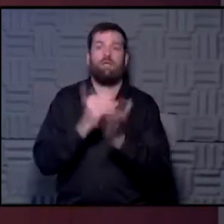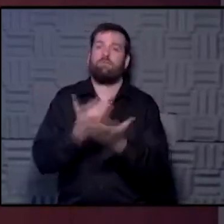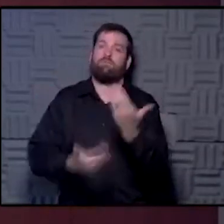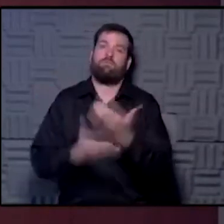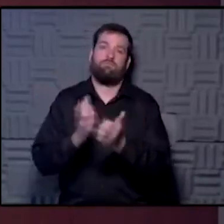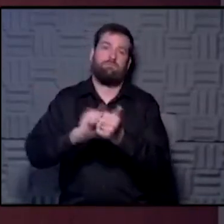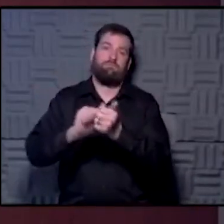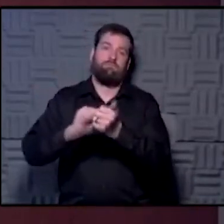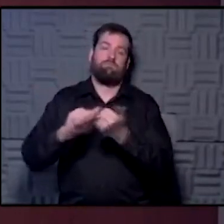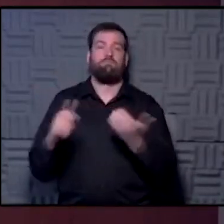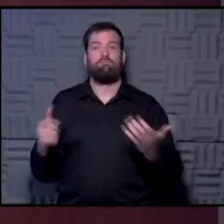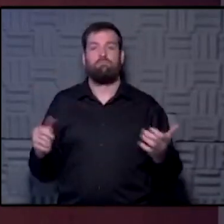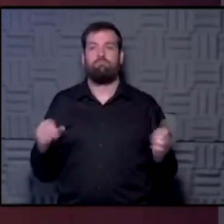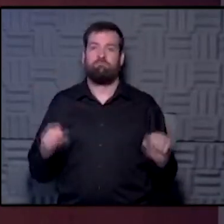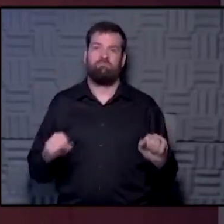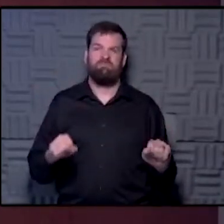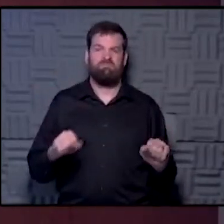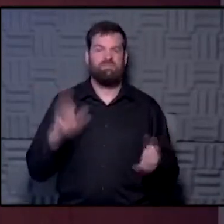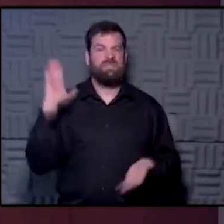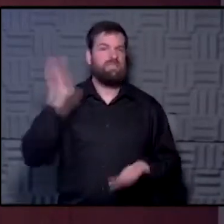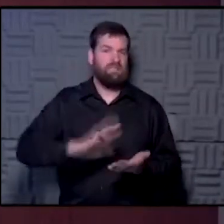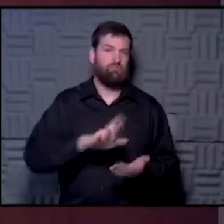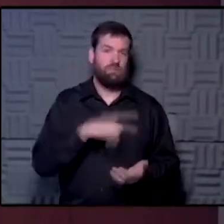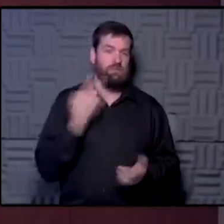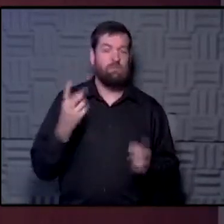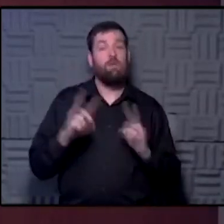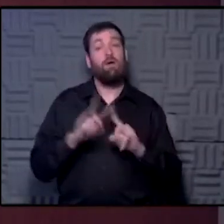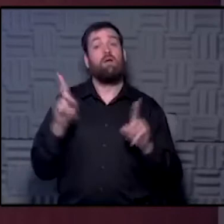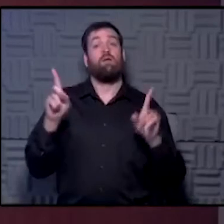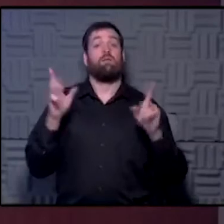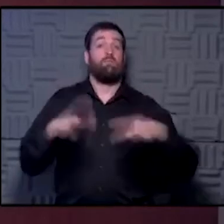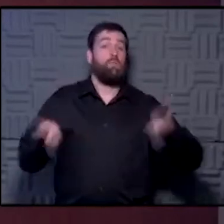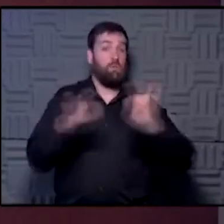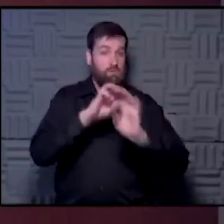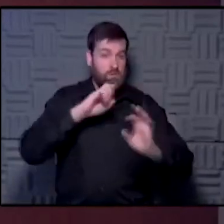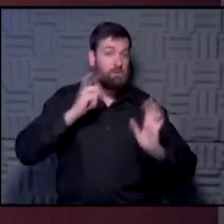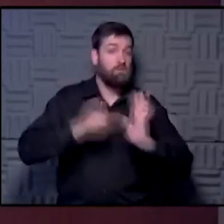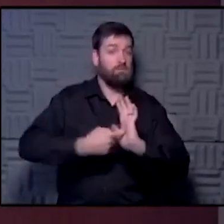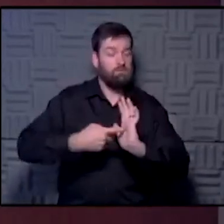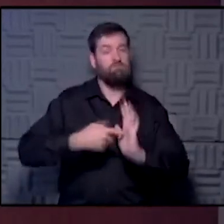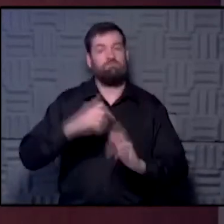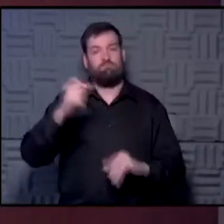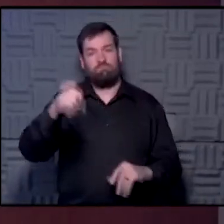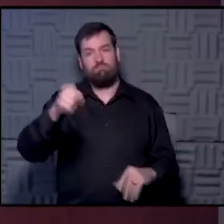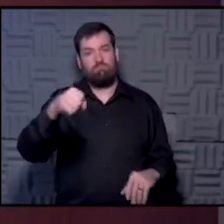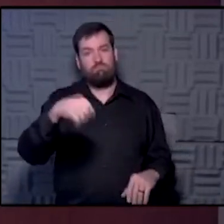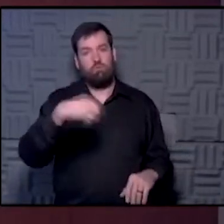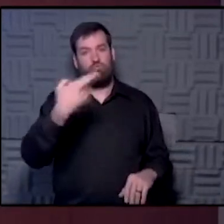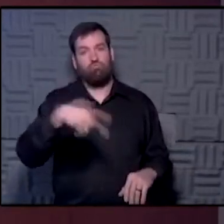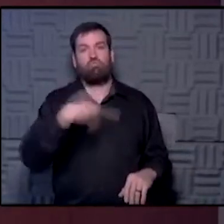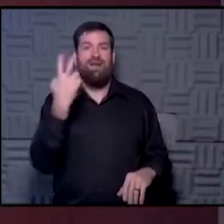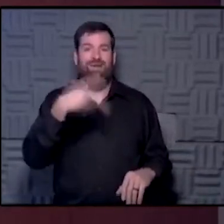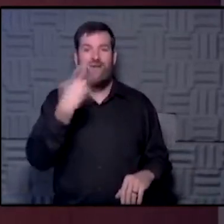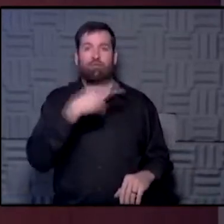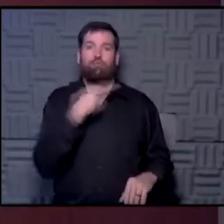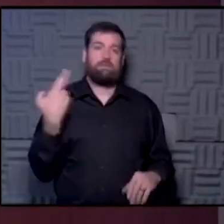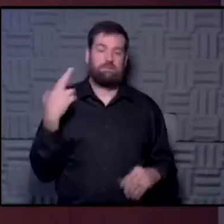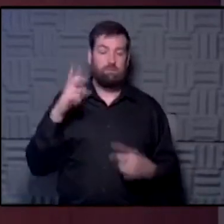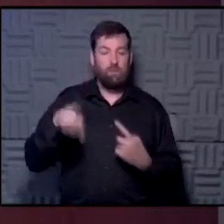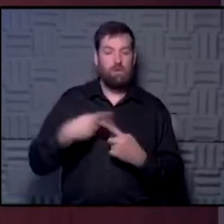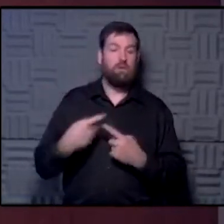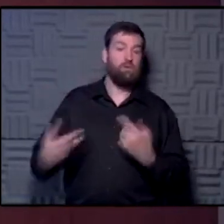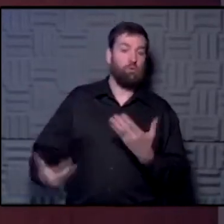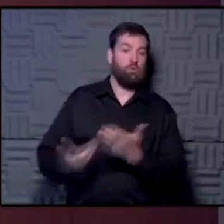hands would probably reduce your risk. But I think it's important to acknowledge that there is risk whenever you're introducing different folks into your